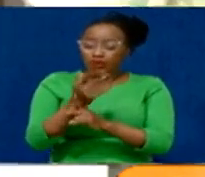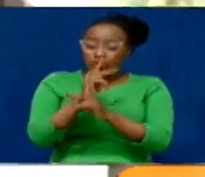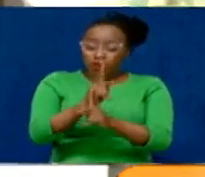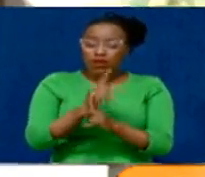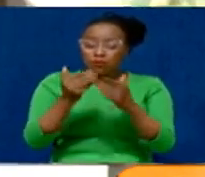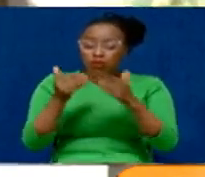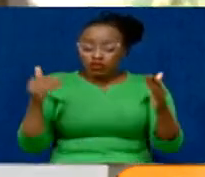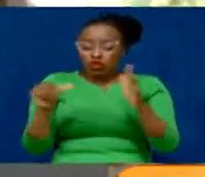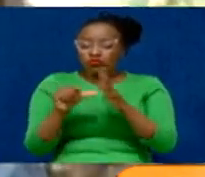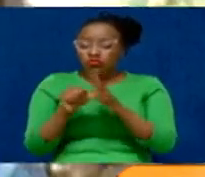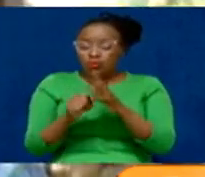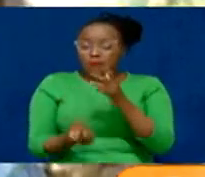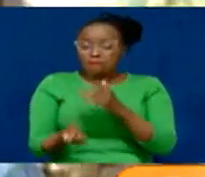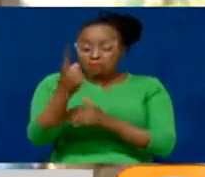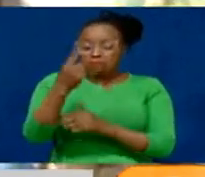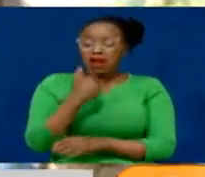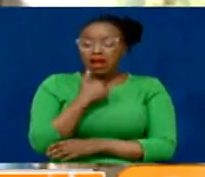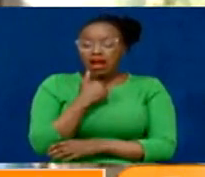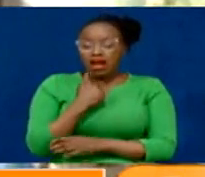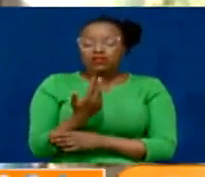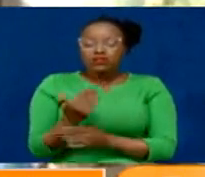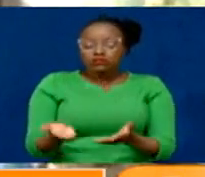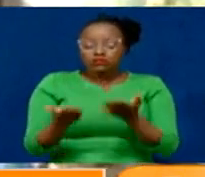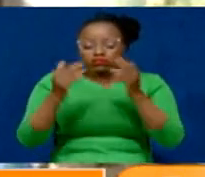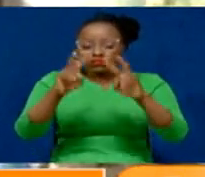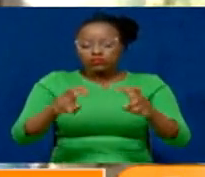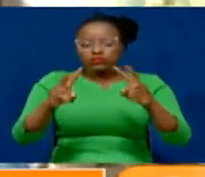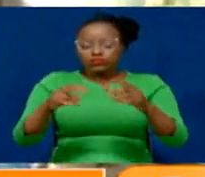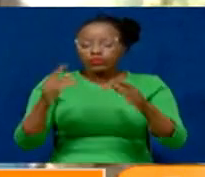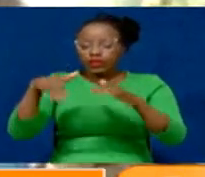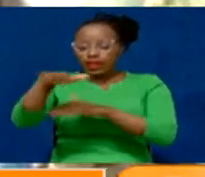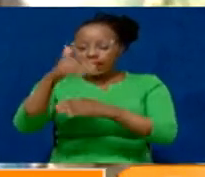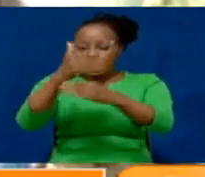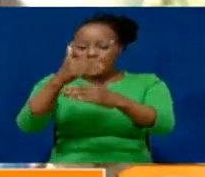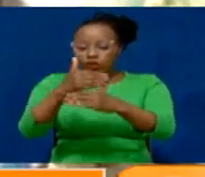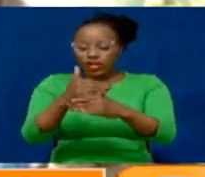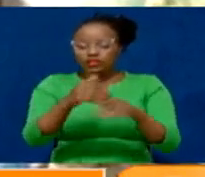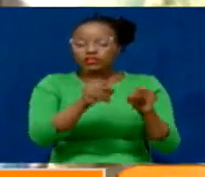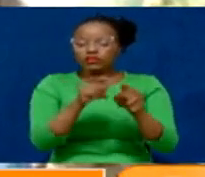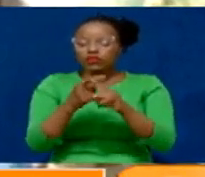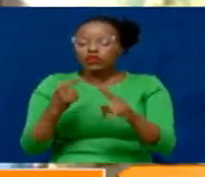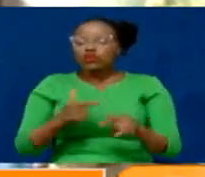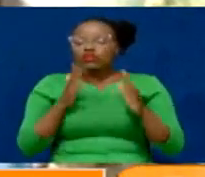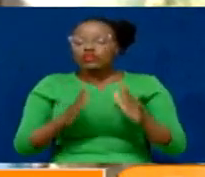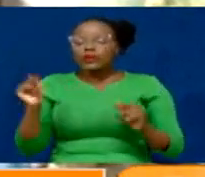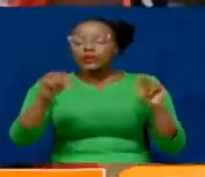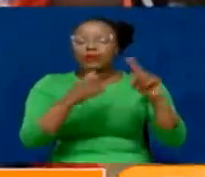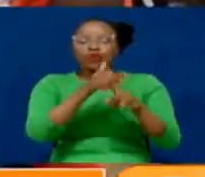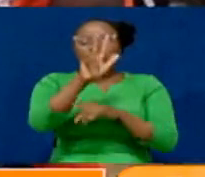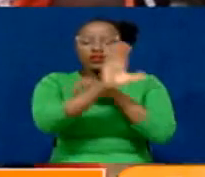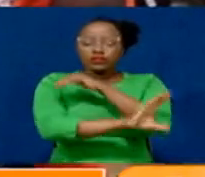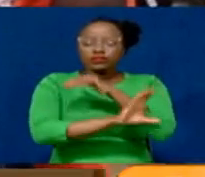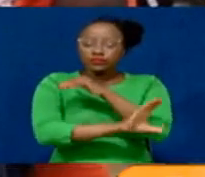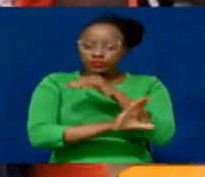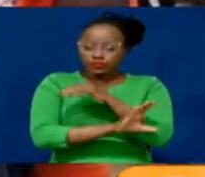hatari. We have continued to enhance our level of surveillance at our ports of entry, especially for visitors coming from the three countries.